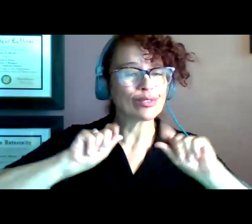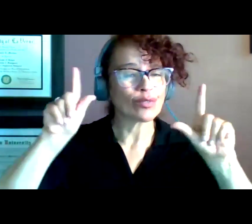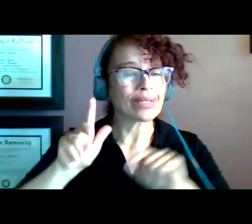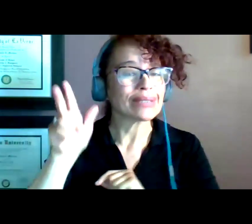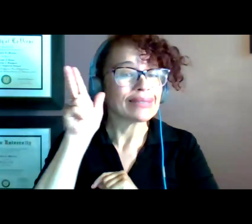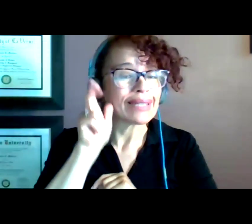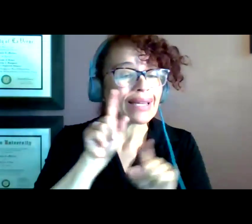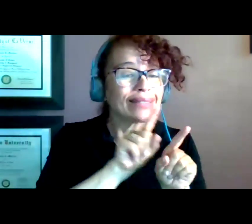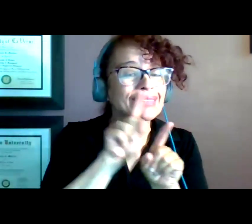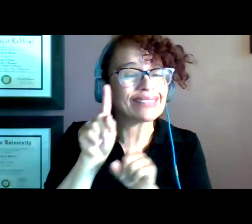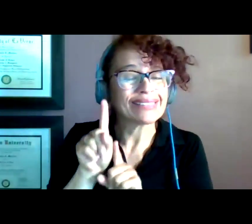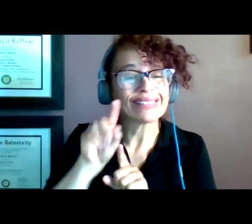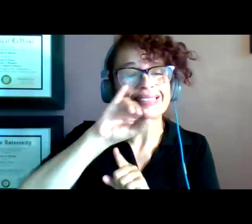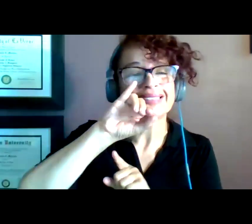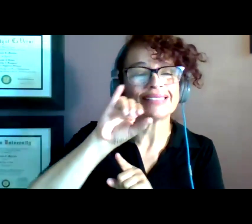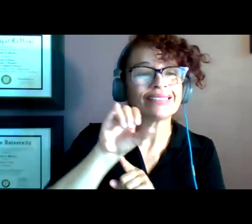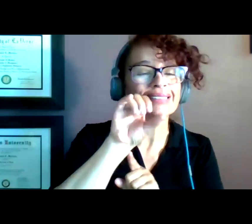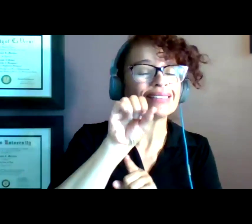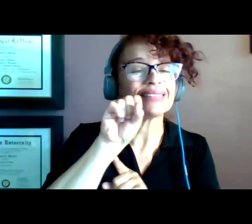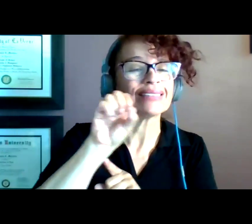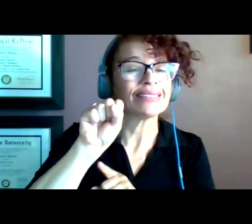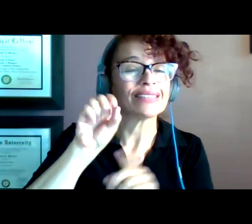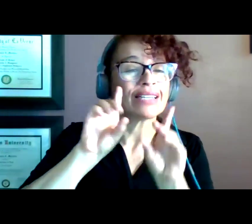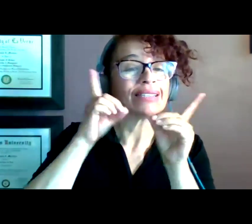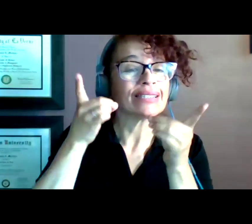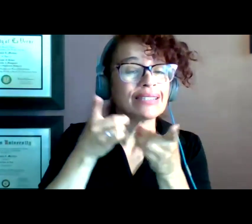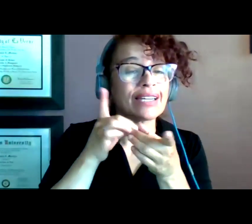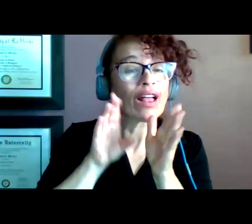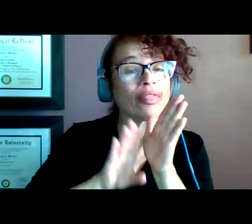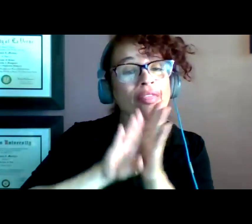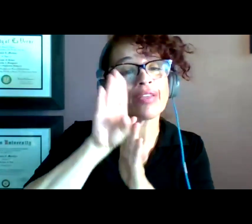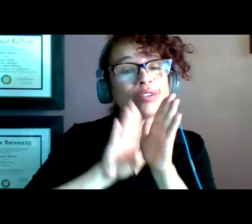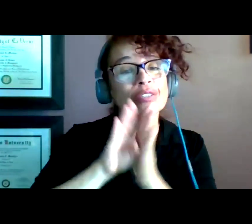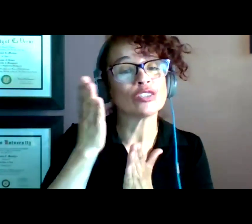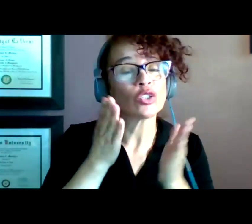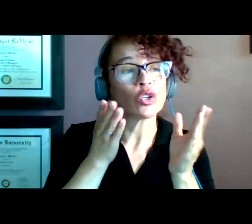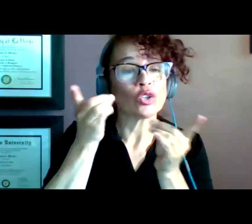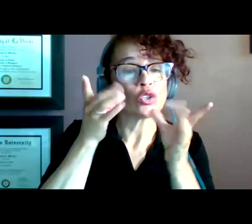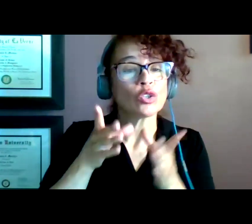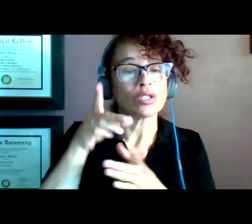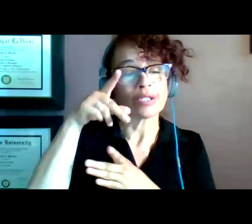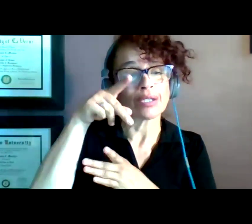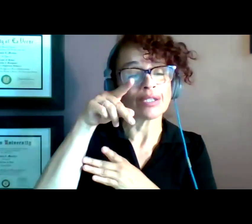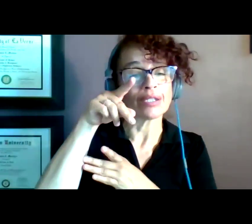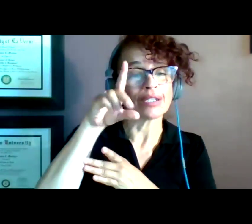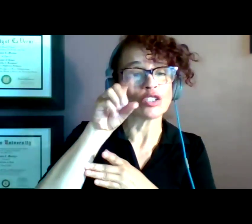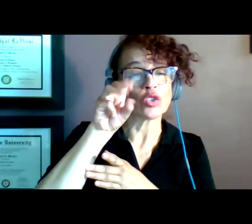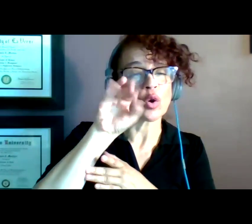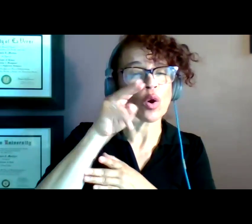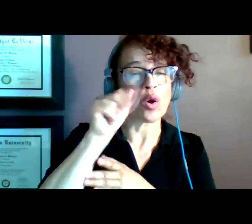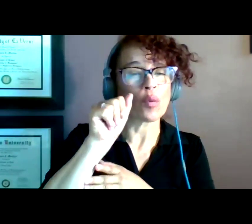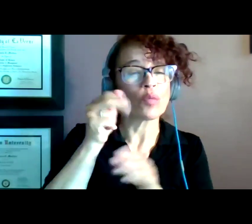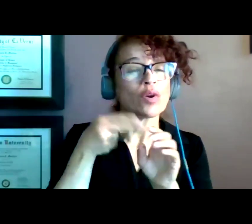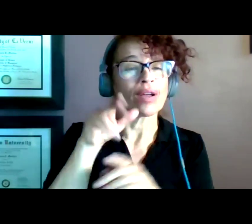from, as well as Joseph Billingsley. We have the Department of Developmental Services Director Pete Cervenka joining us, as well